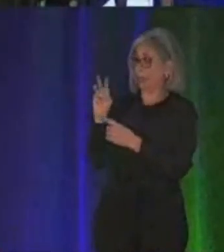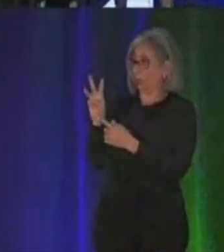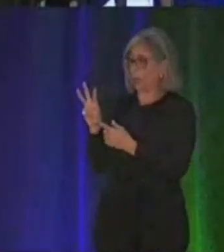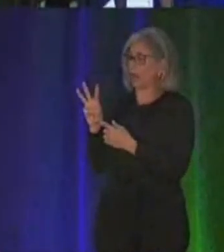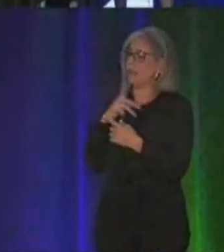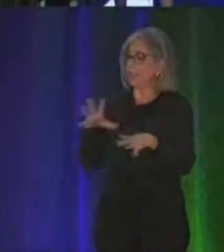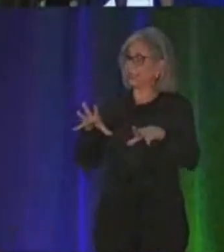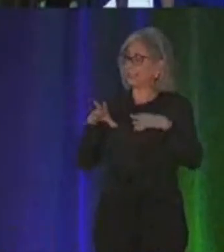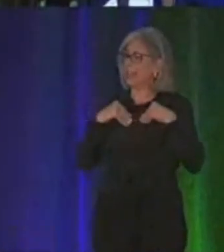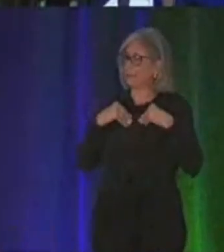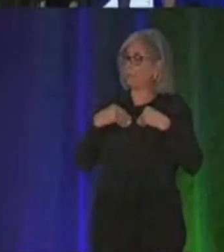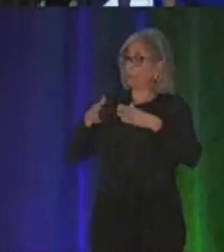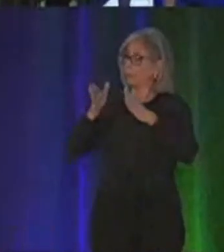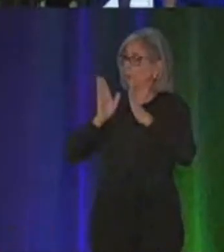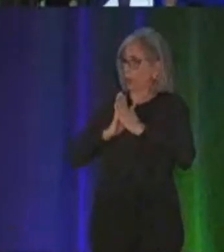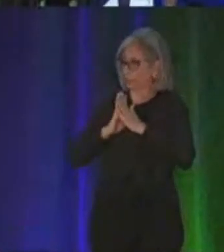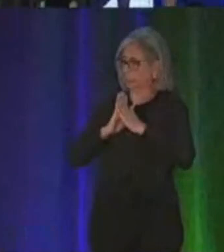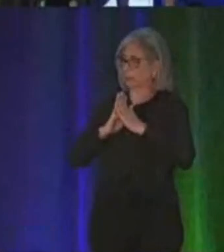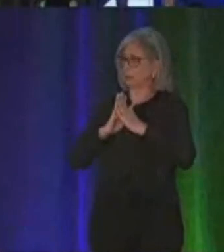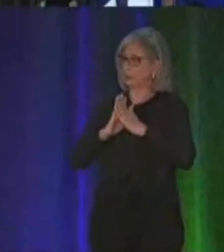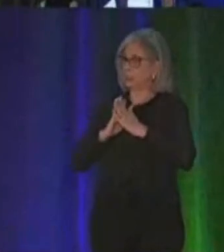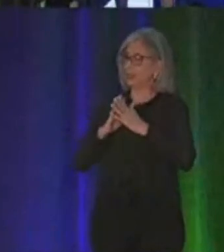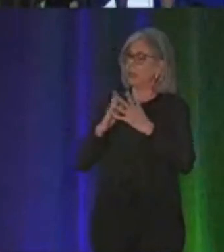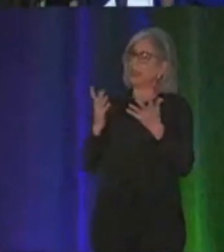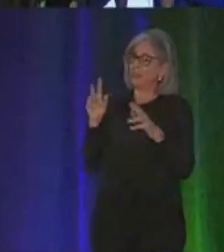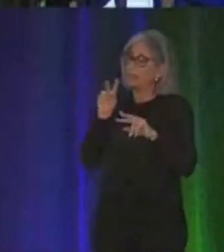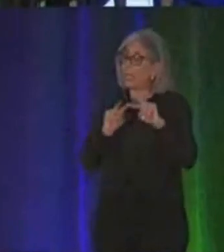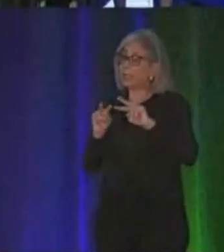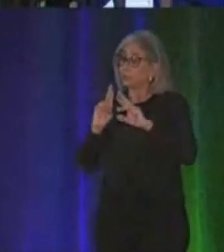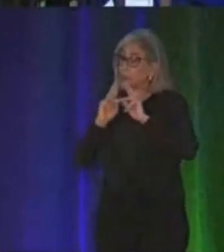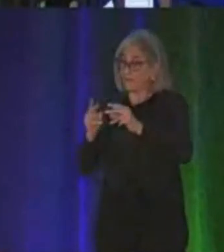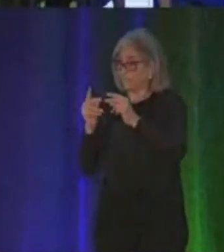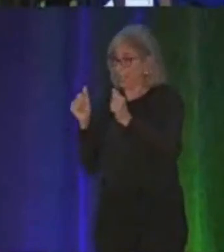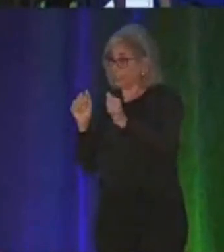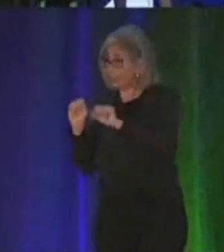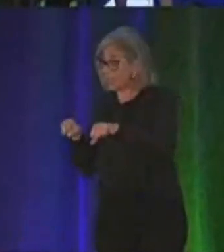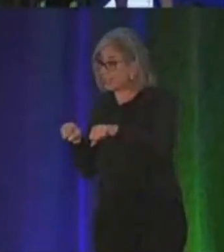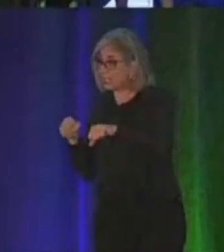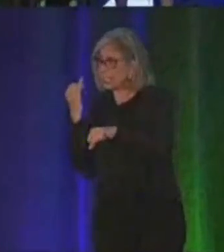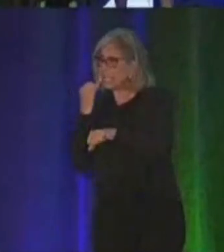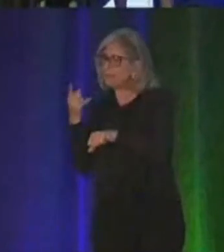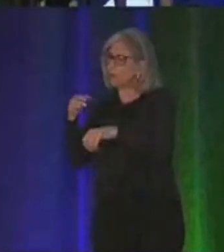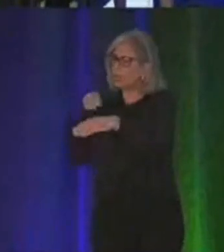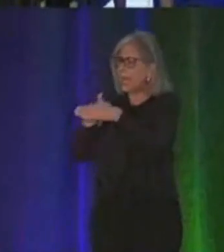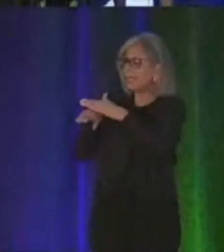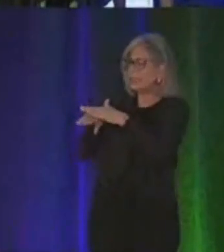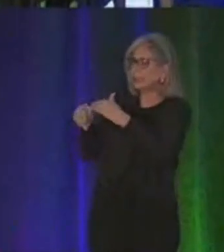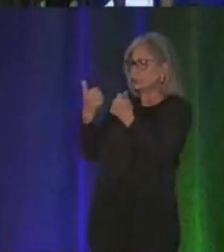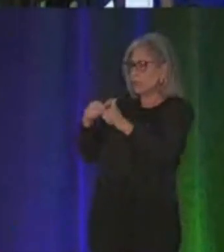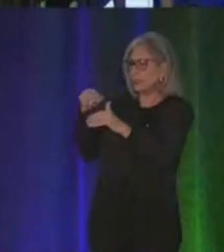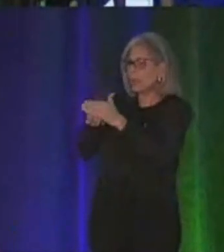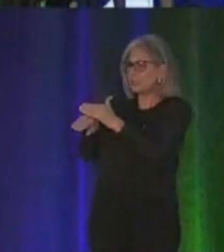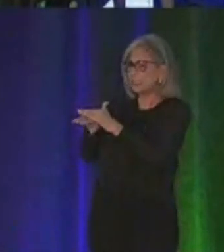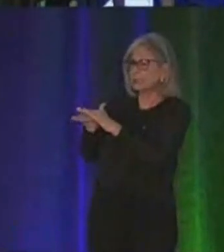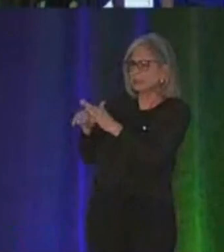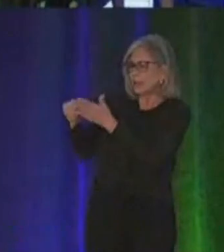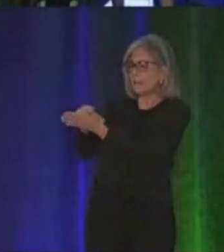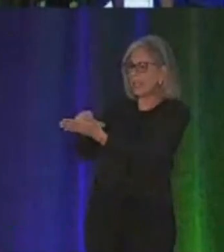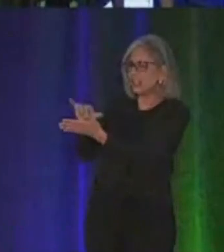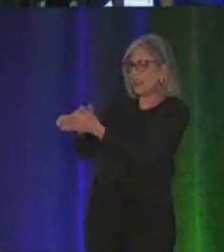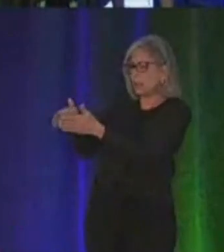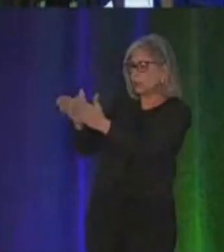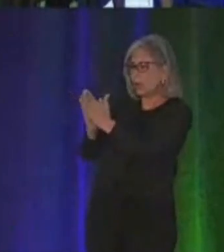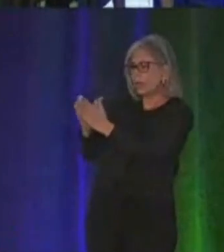the request. Sometimes they can just short circuit it and like respond right away. So let's say someone's trying to access a page that